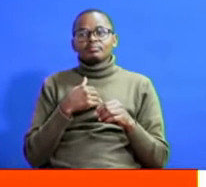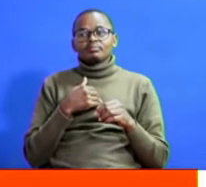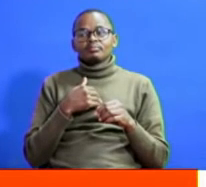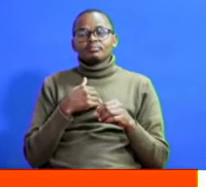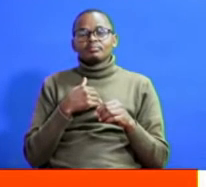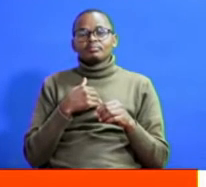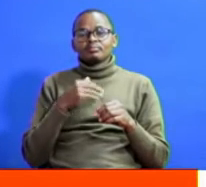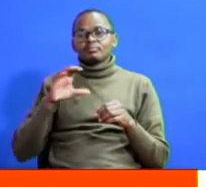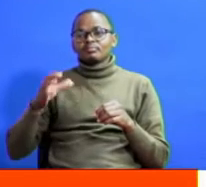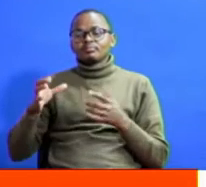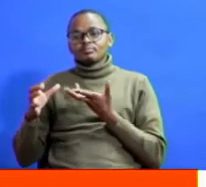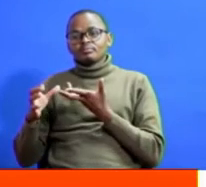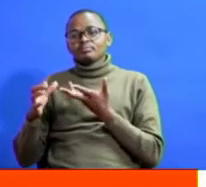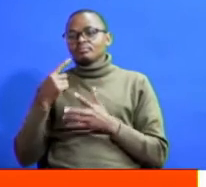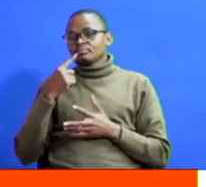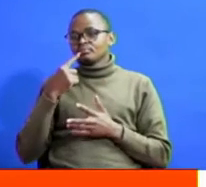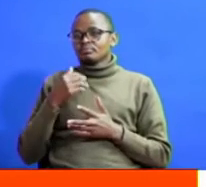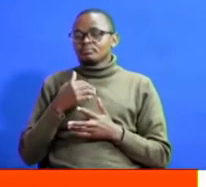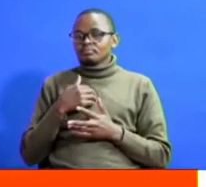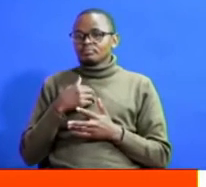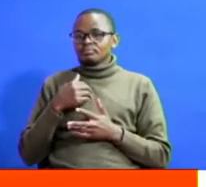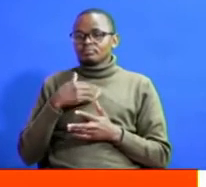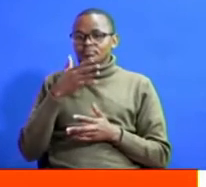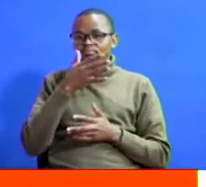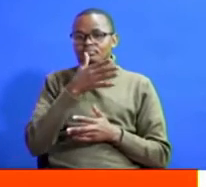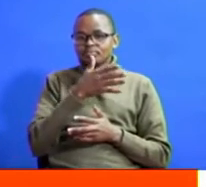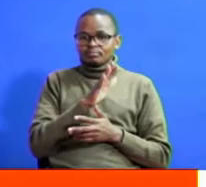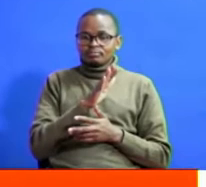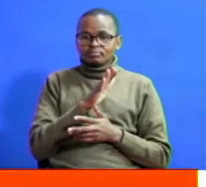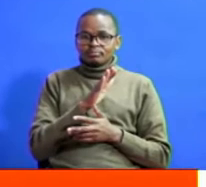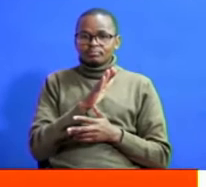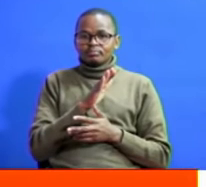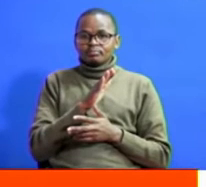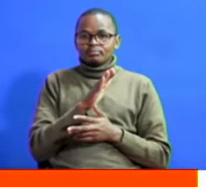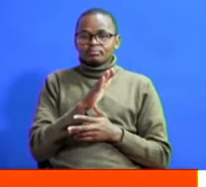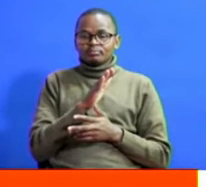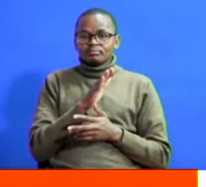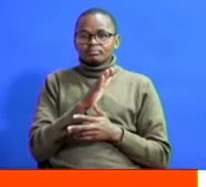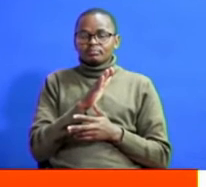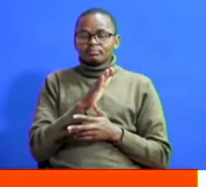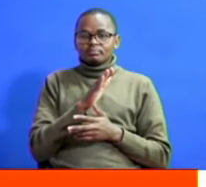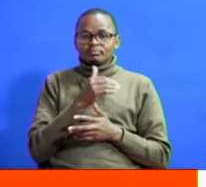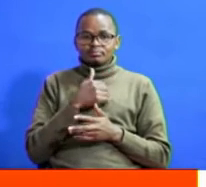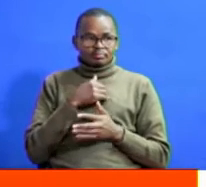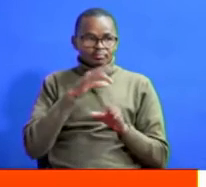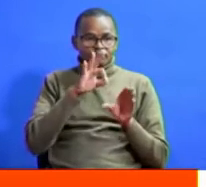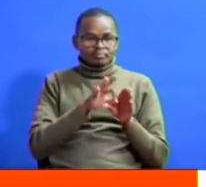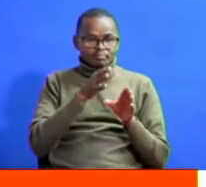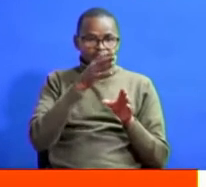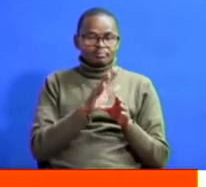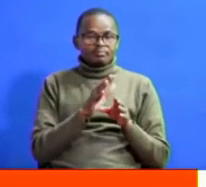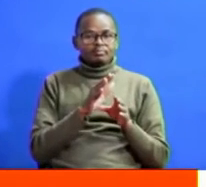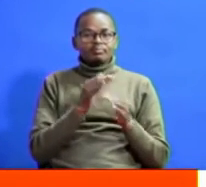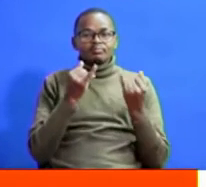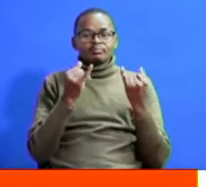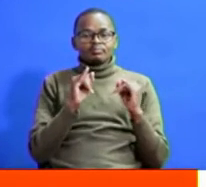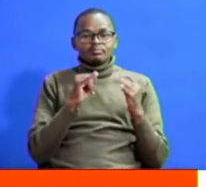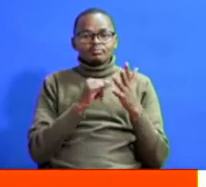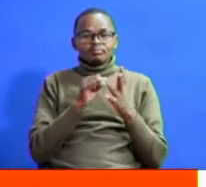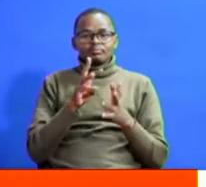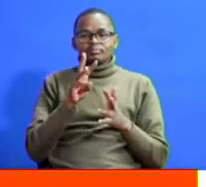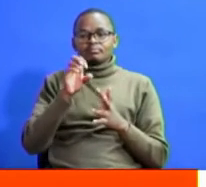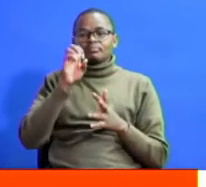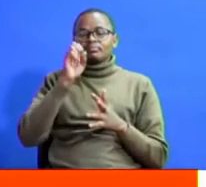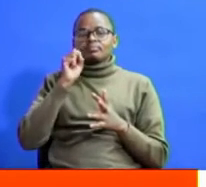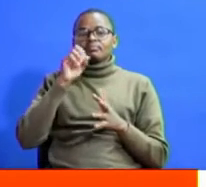city saying that we shall be voting on this side based on what our candidate was saying, we shall be voting on this side. Now, it was giving